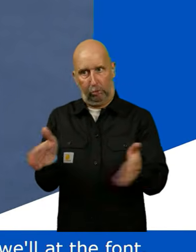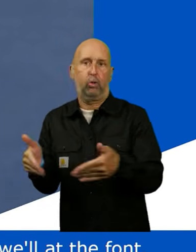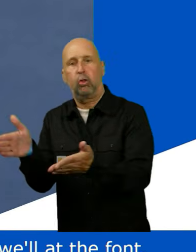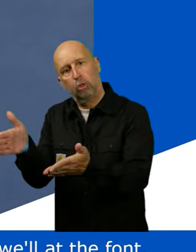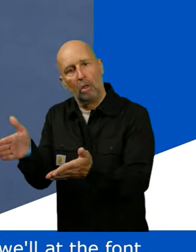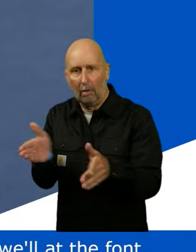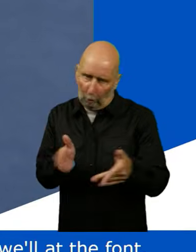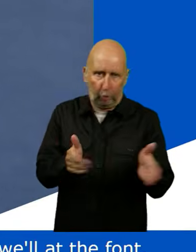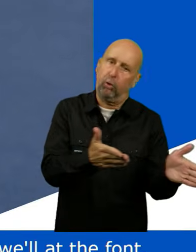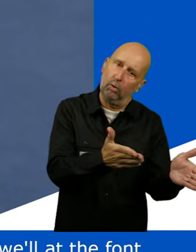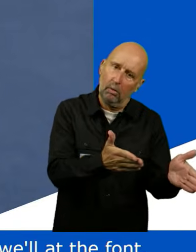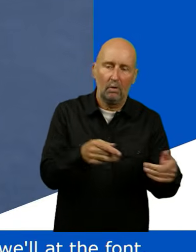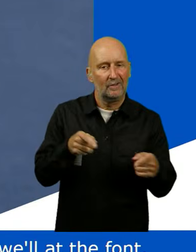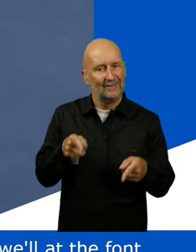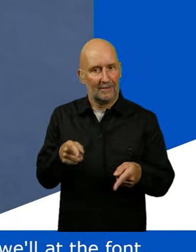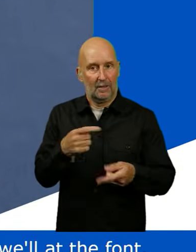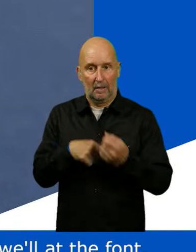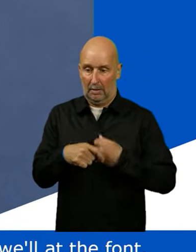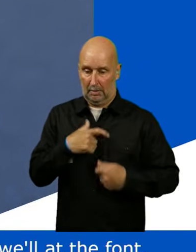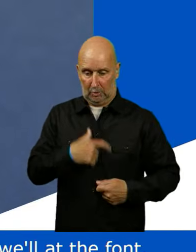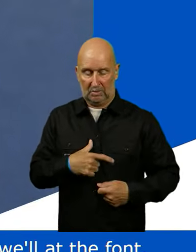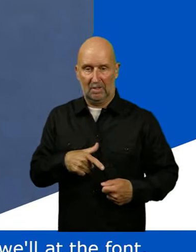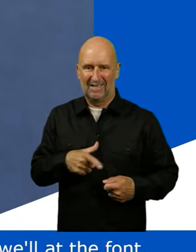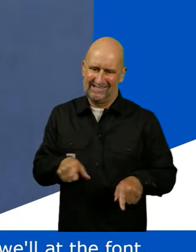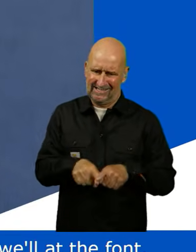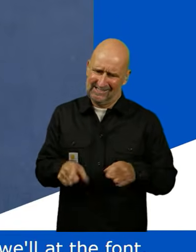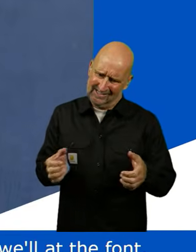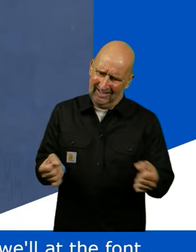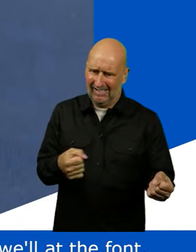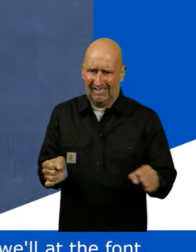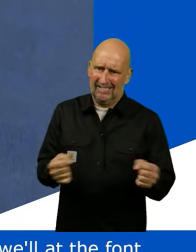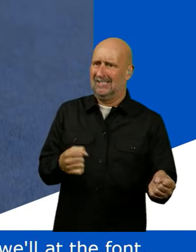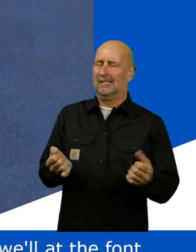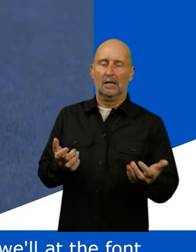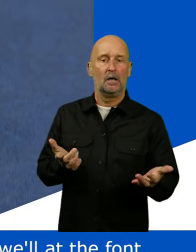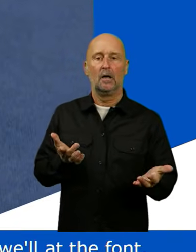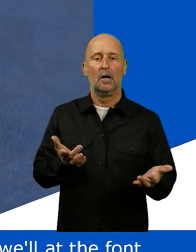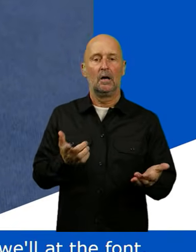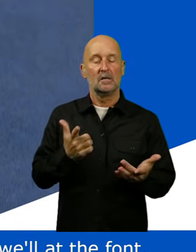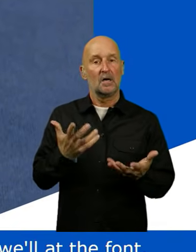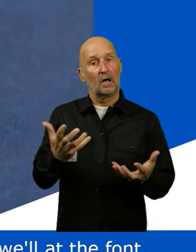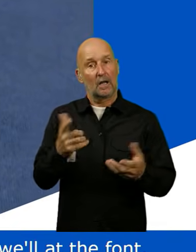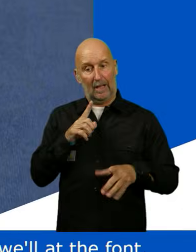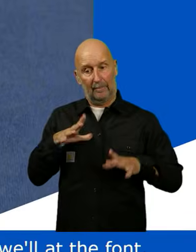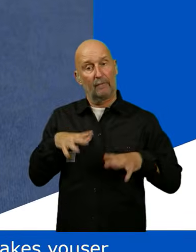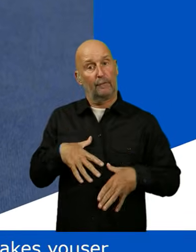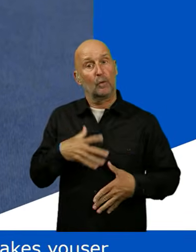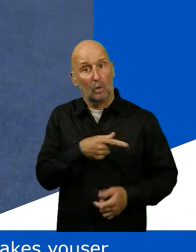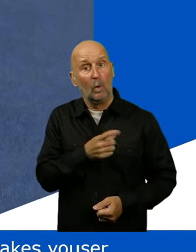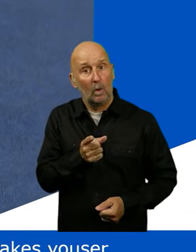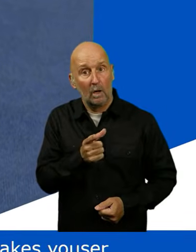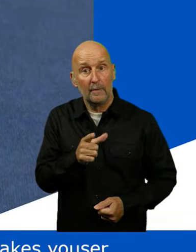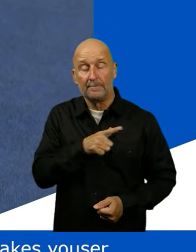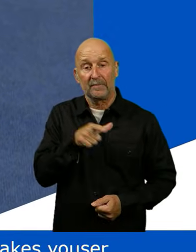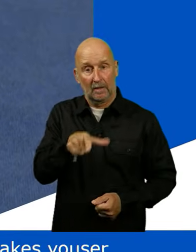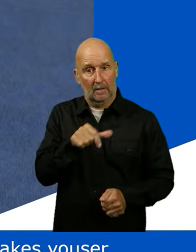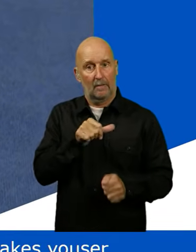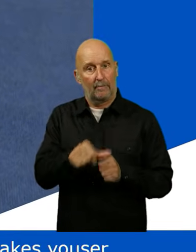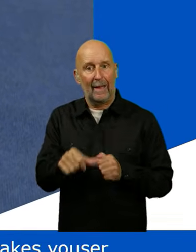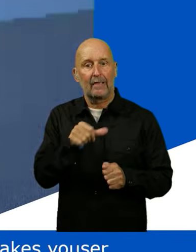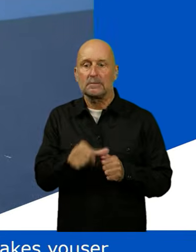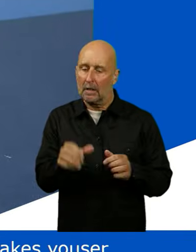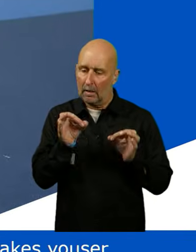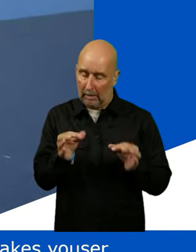to, which makes a user constantly trying to adjust, which is quite fatiguing after a while. So this gives a lot better sort of